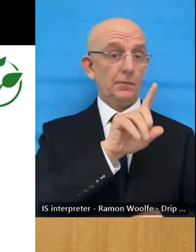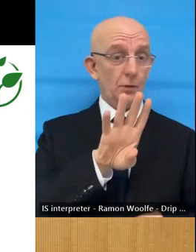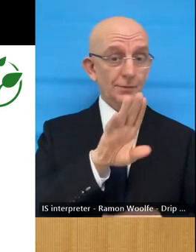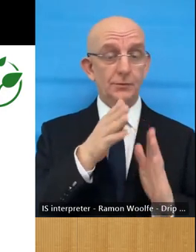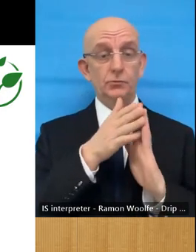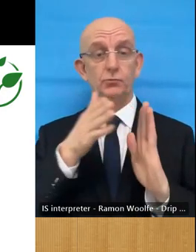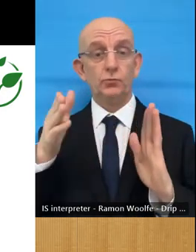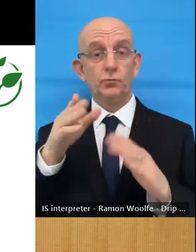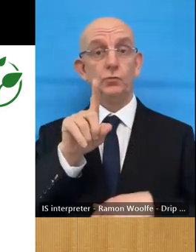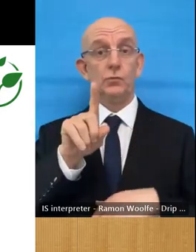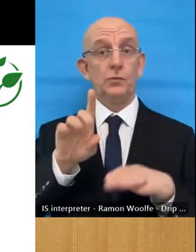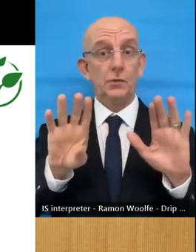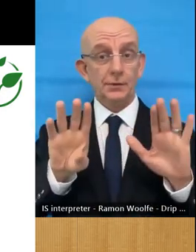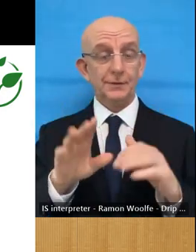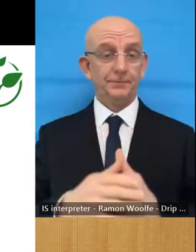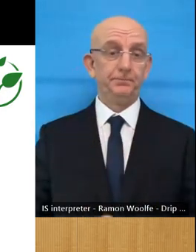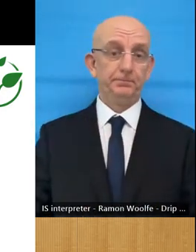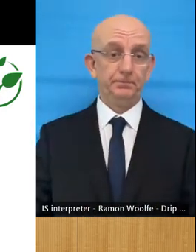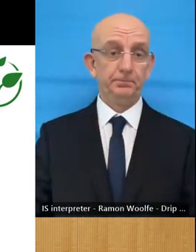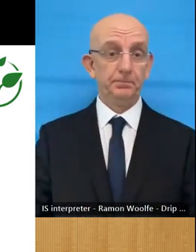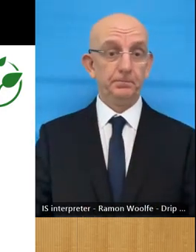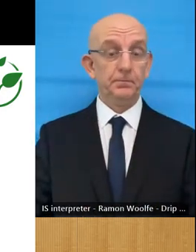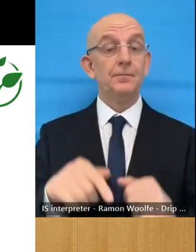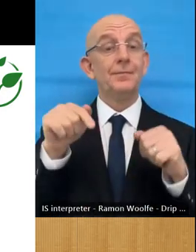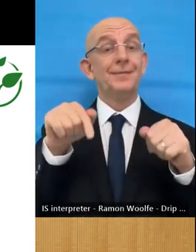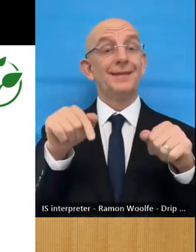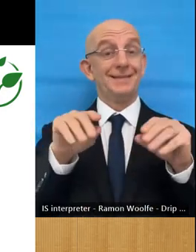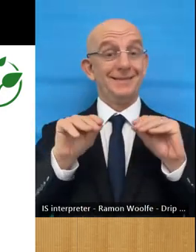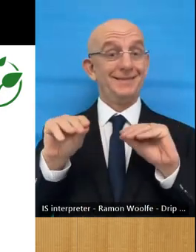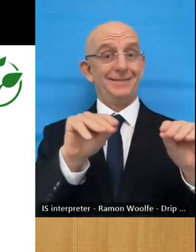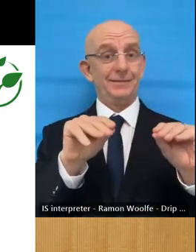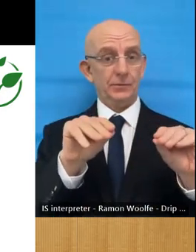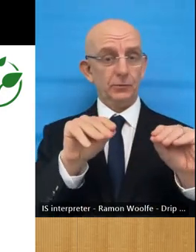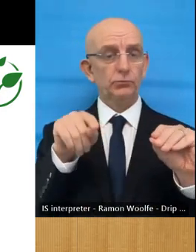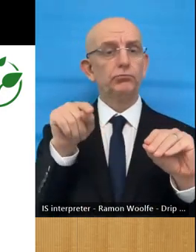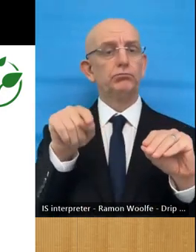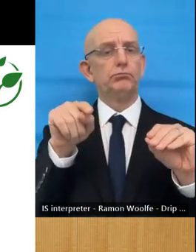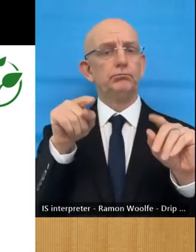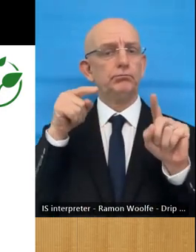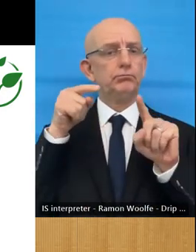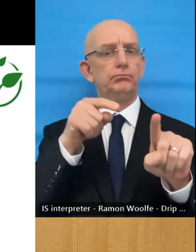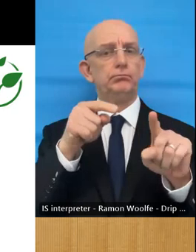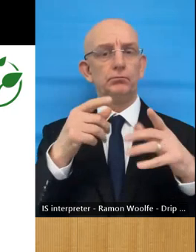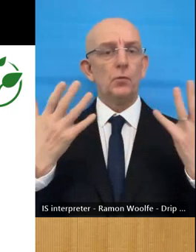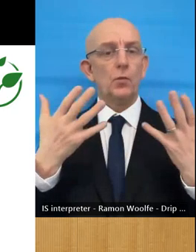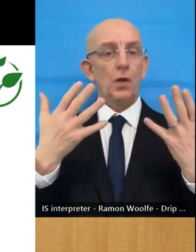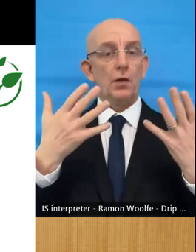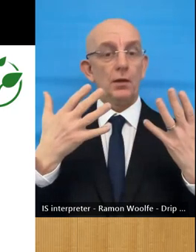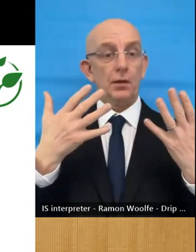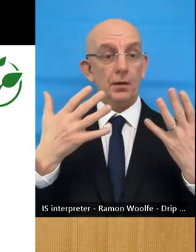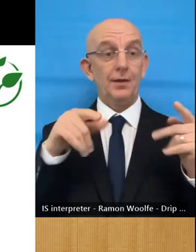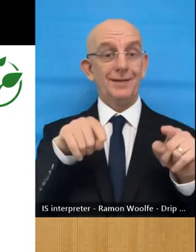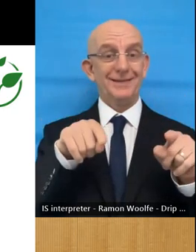sensory disabilities are admitted first. Only when this process is complete are the classes then filled with other students. This ensures that